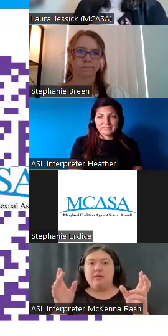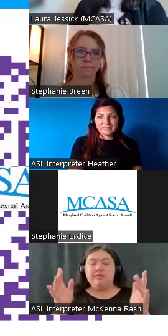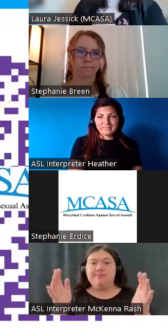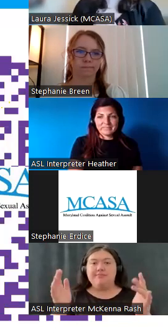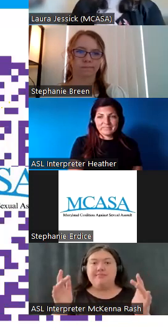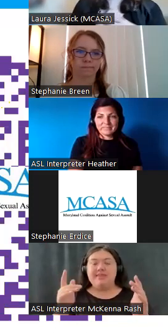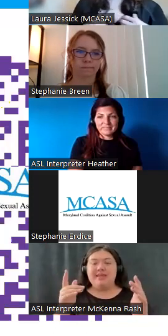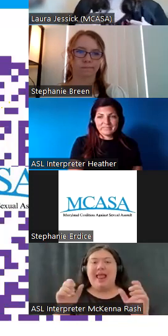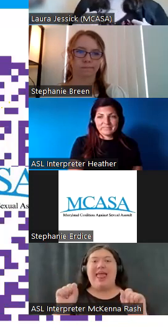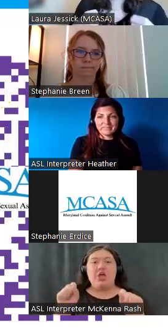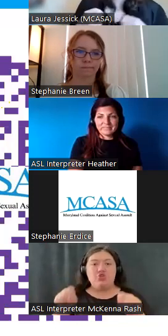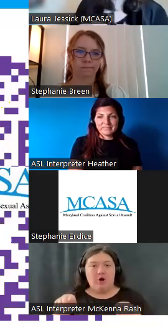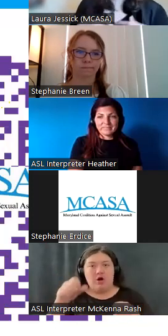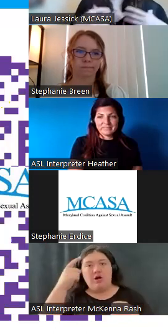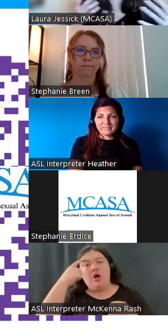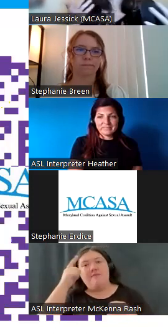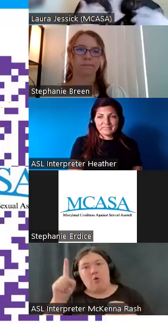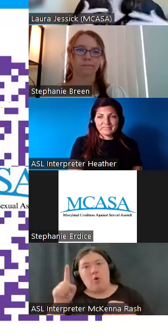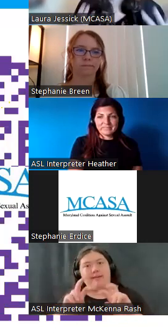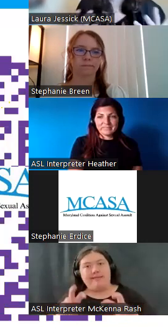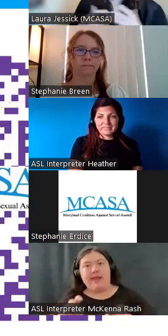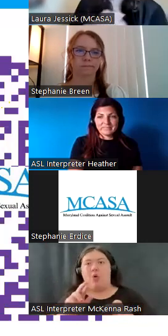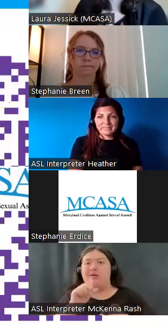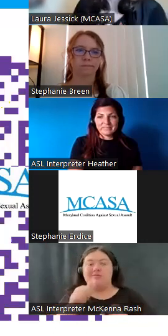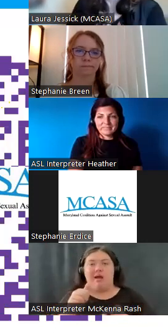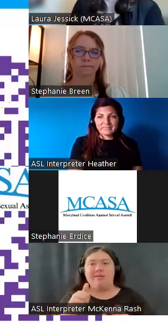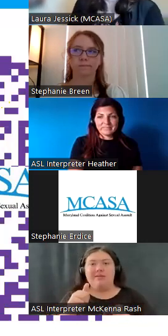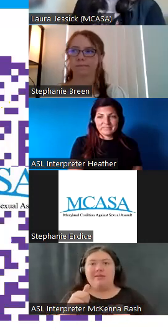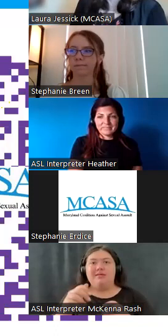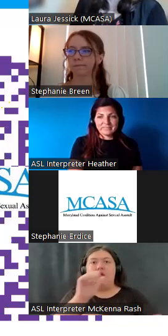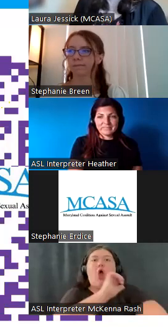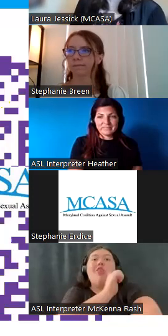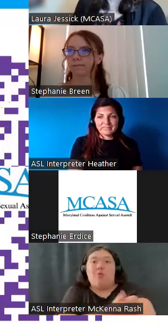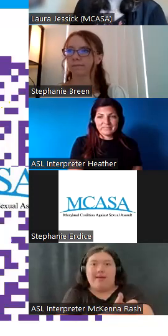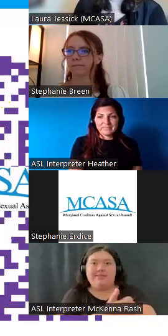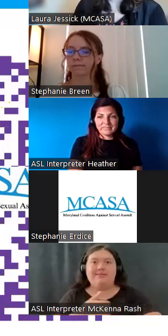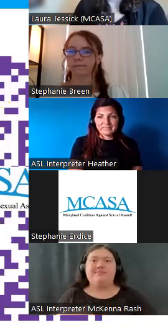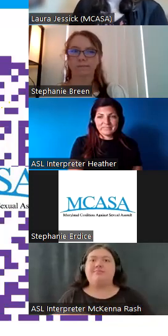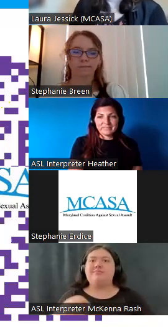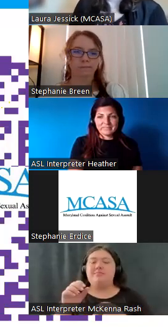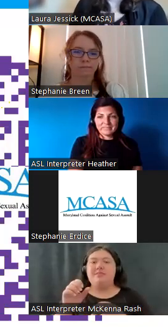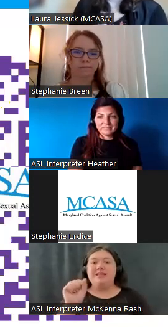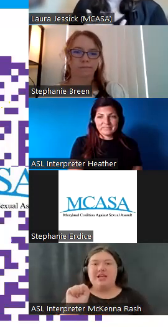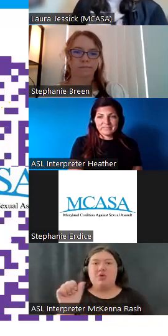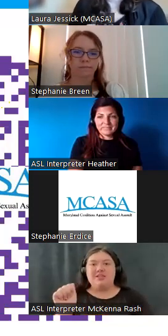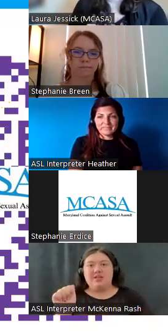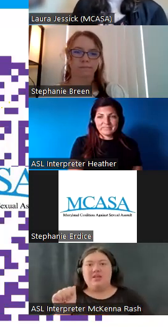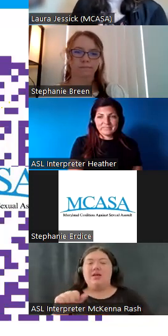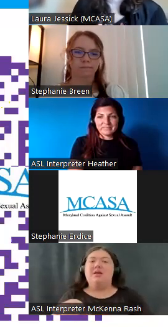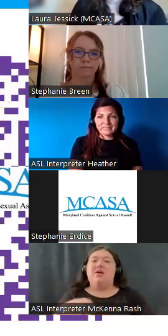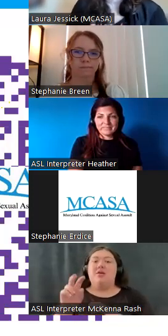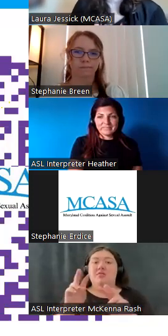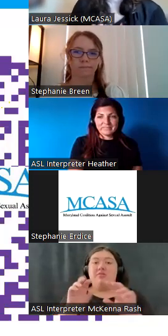eligible for a sexual assault forensic exam, or they're not, quote unquote, authorizing a sexual assault forensic exam. It is up to